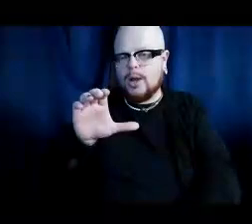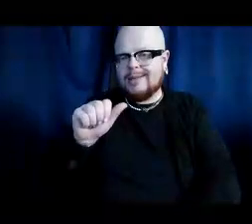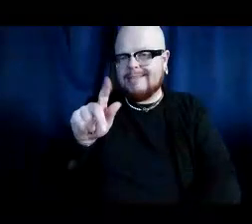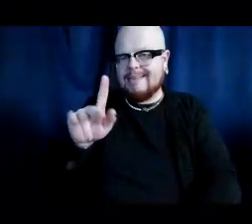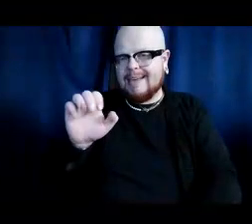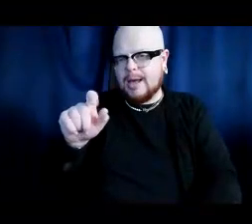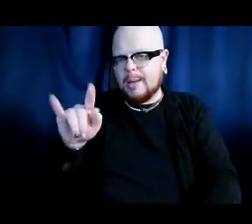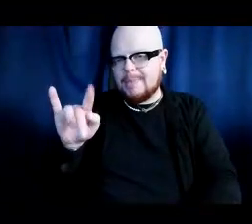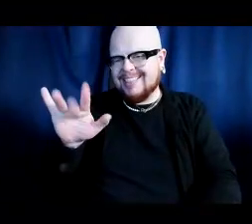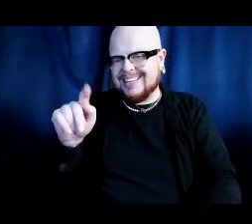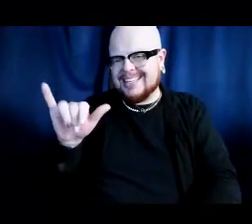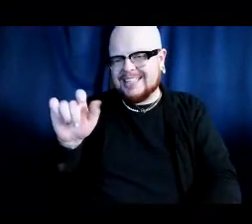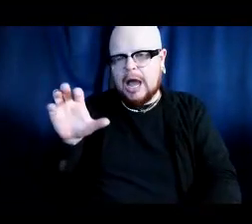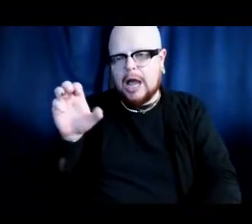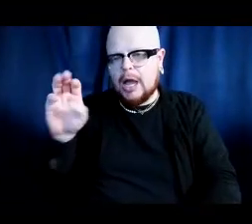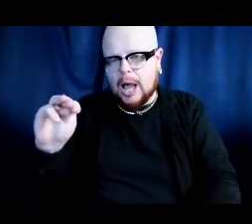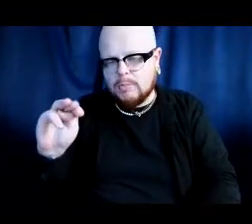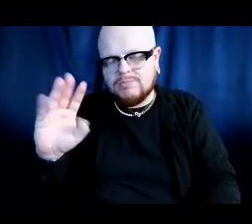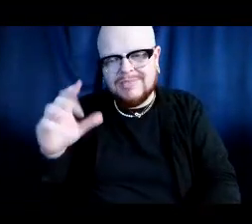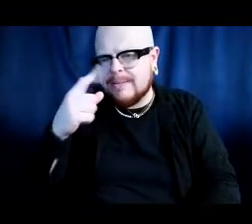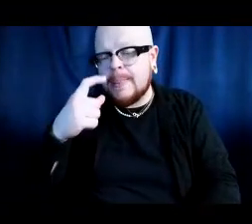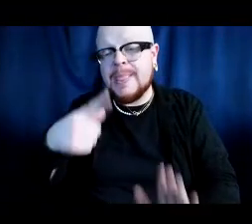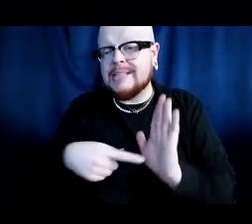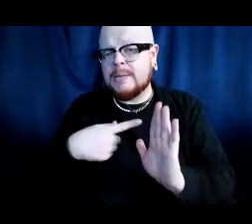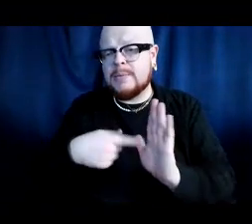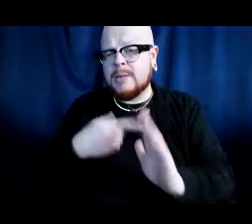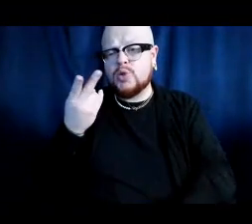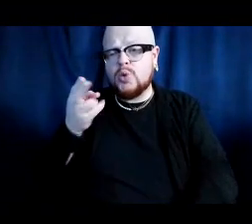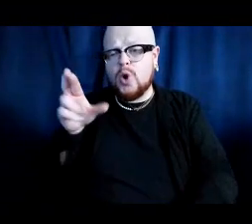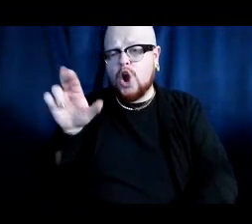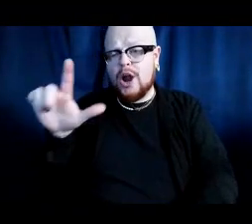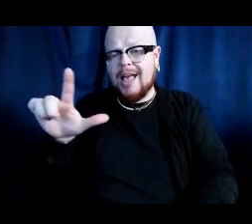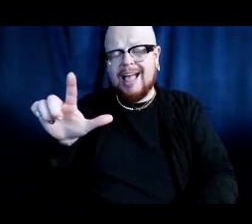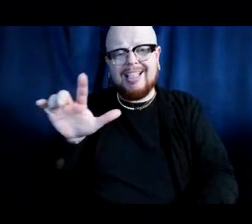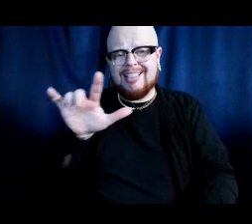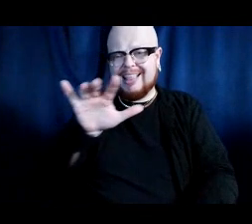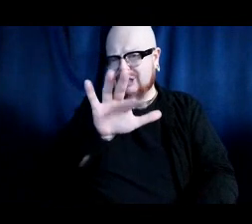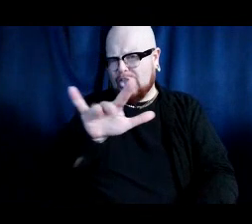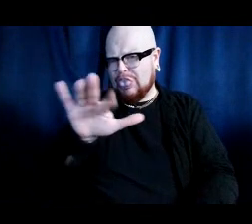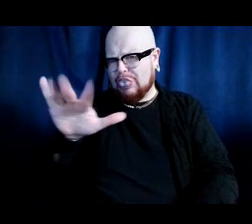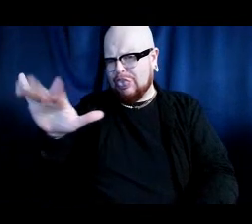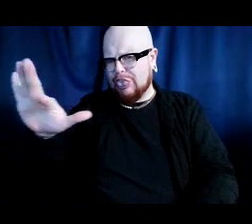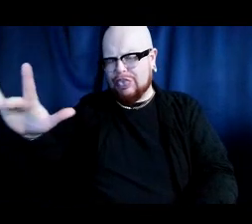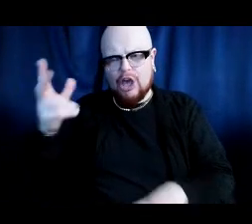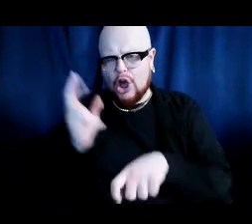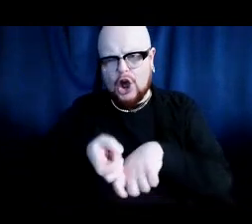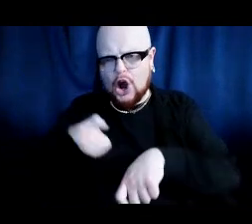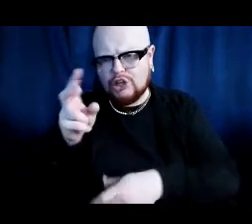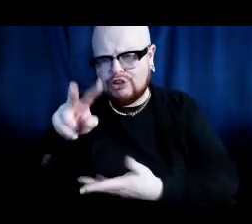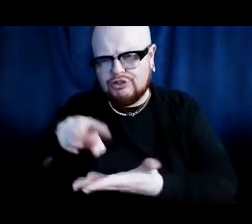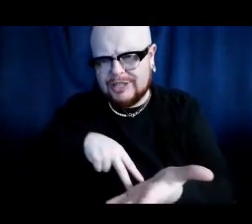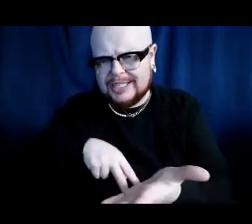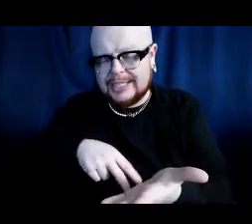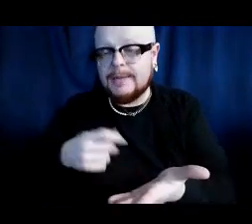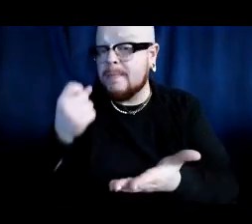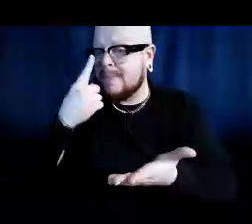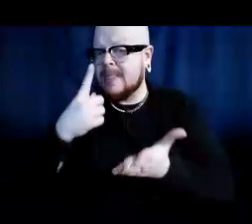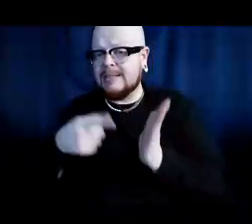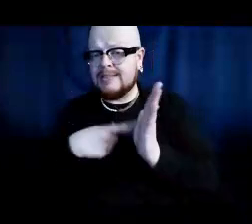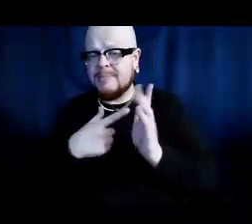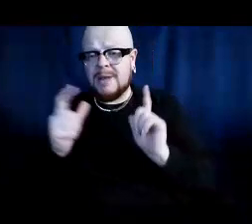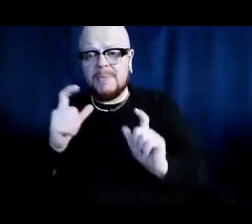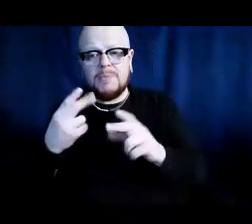including clickable images should always have descriptions which can be read aloud by screen readers and other assistive technologies. And